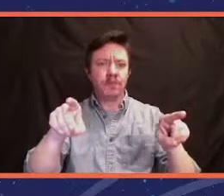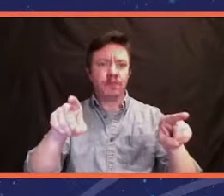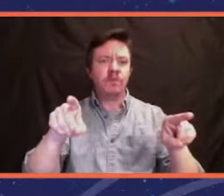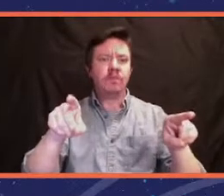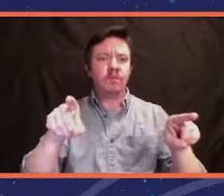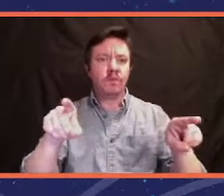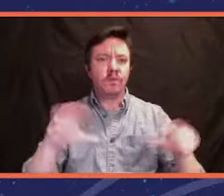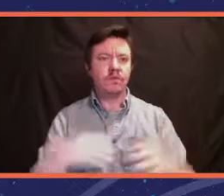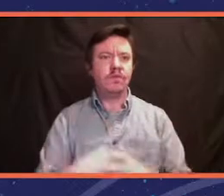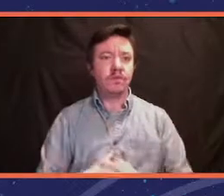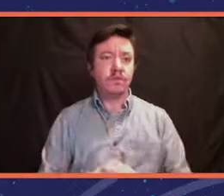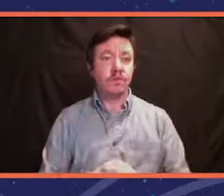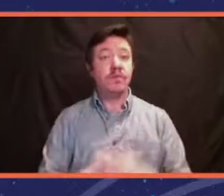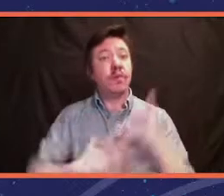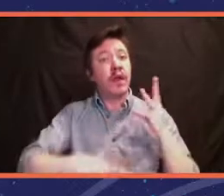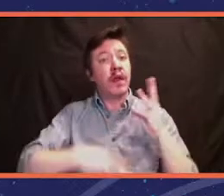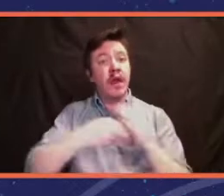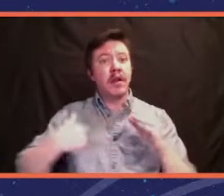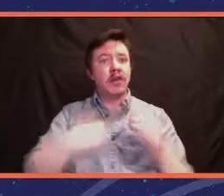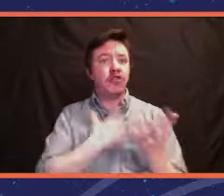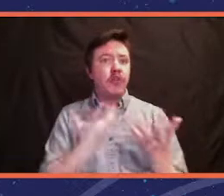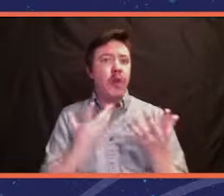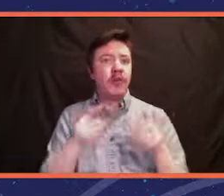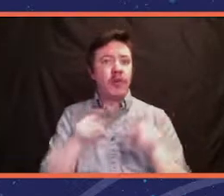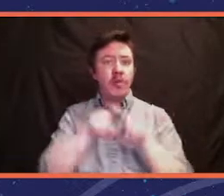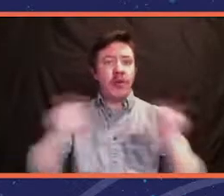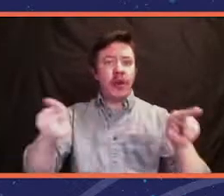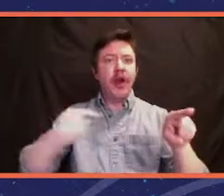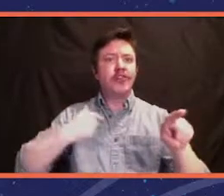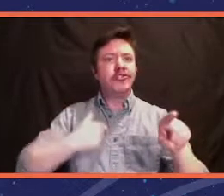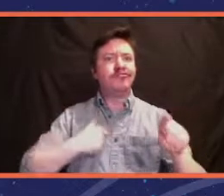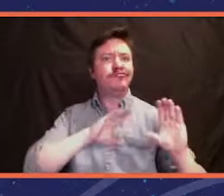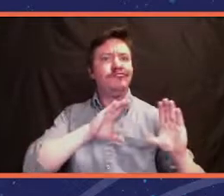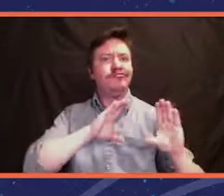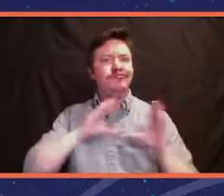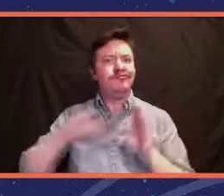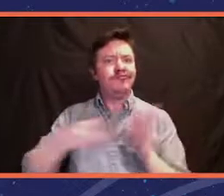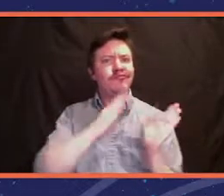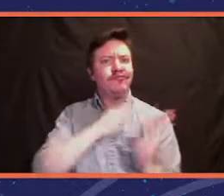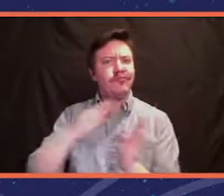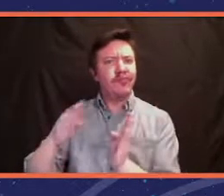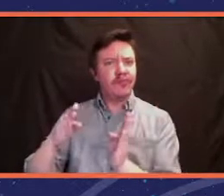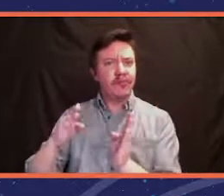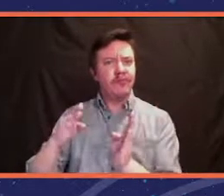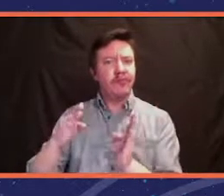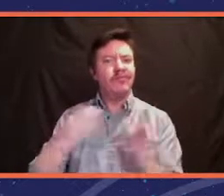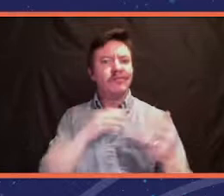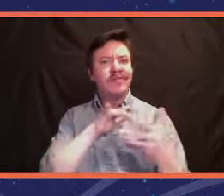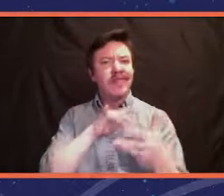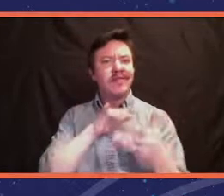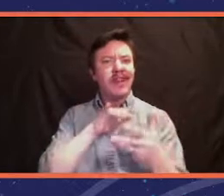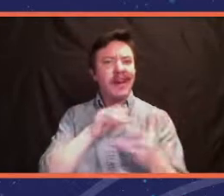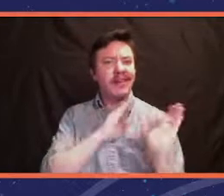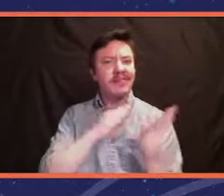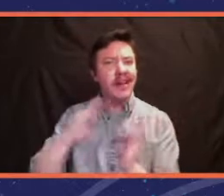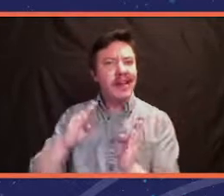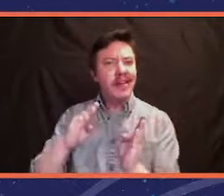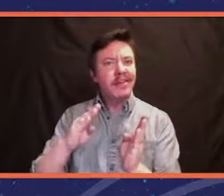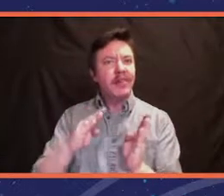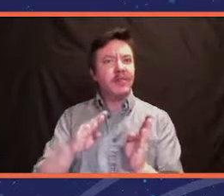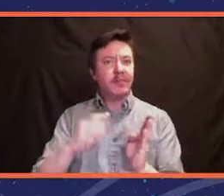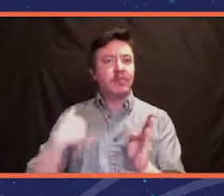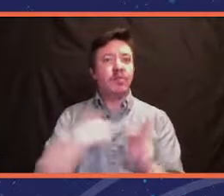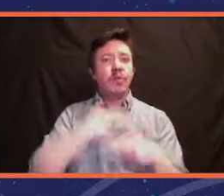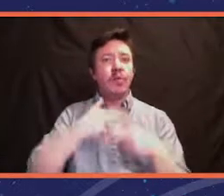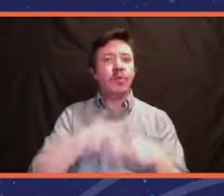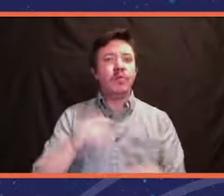In addition, we also want to launch a series, a study series for folks, which we call Rekindle.